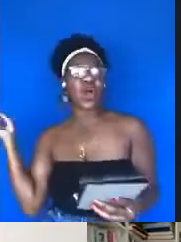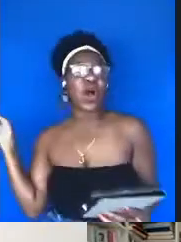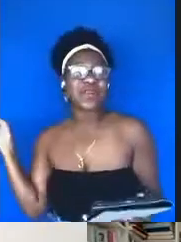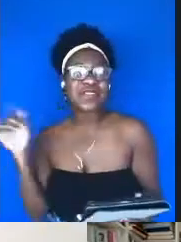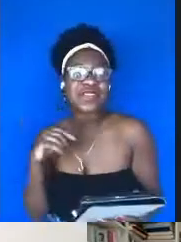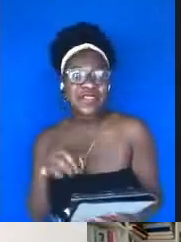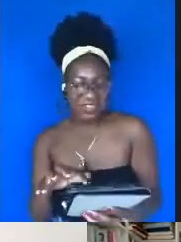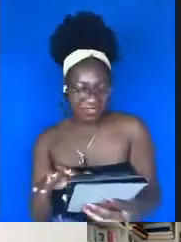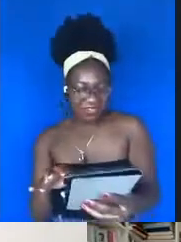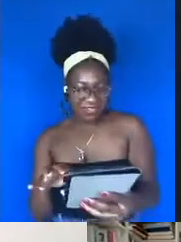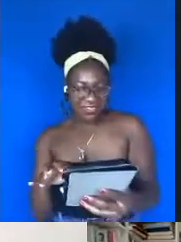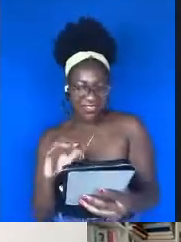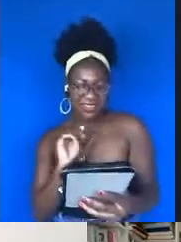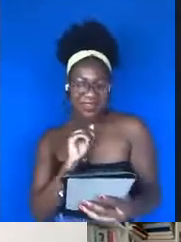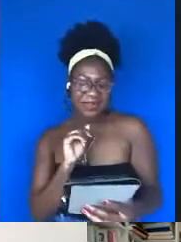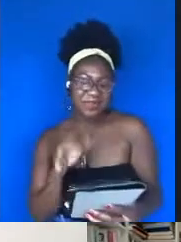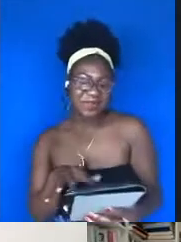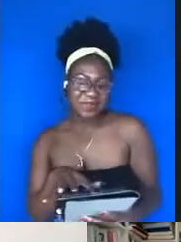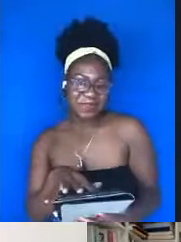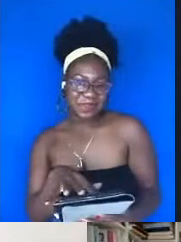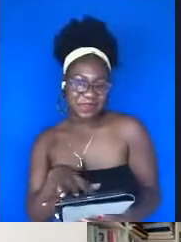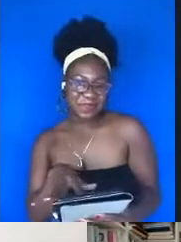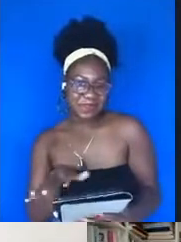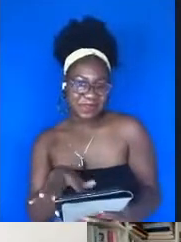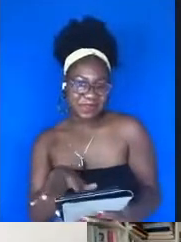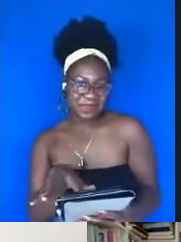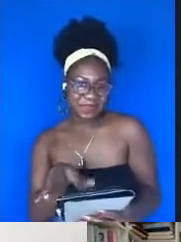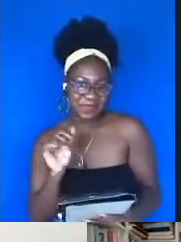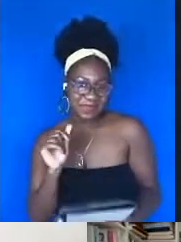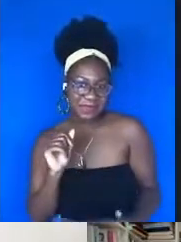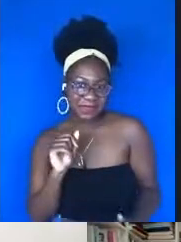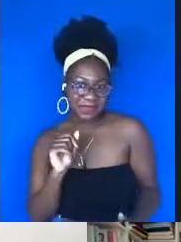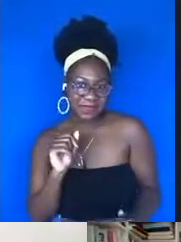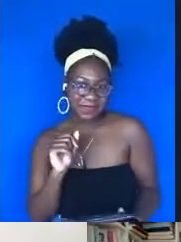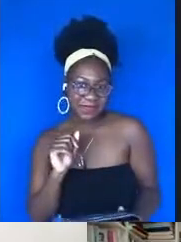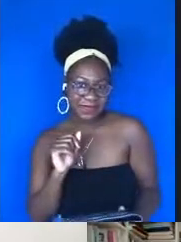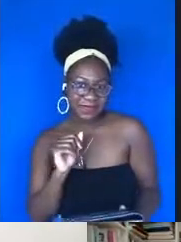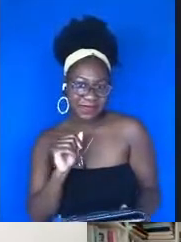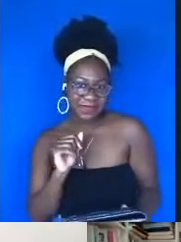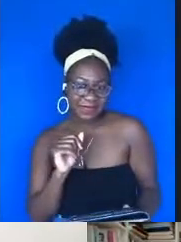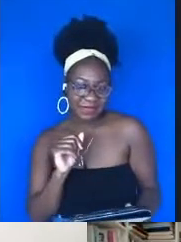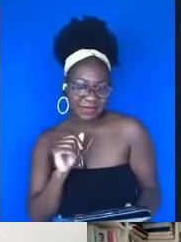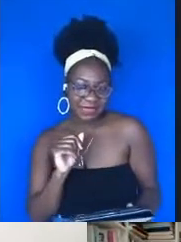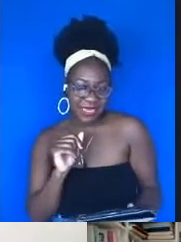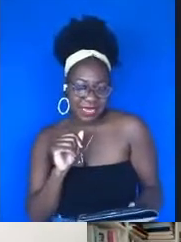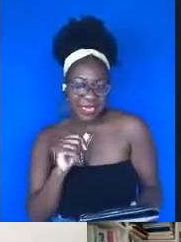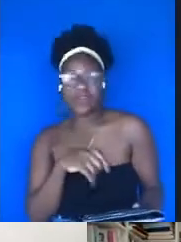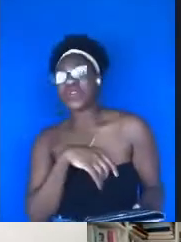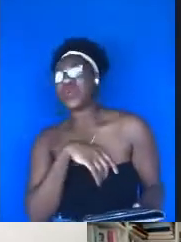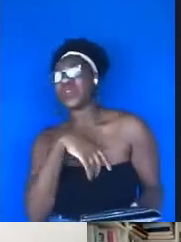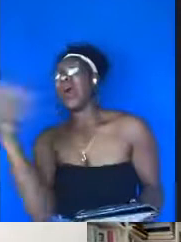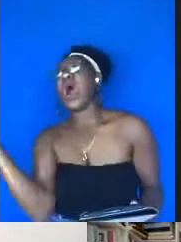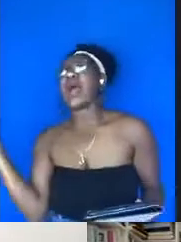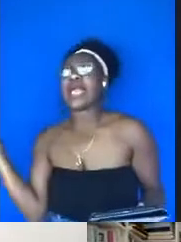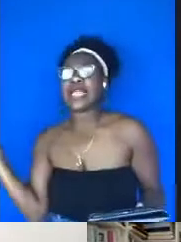Oh, bad it calls. Soon then. Fair is foul. And foul is fair.